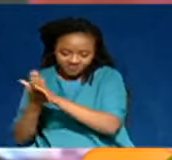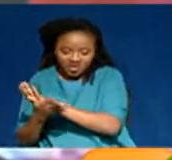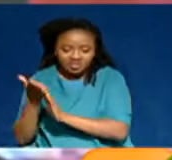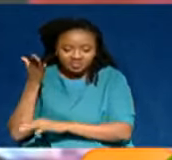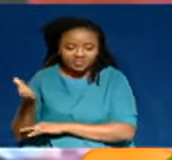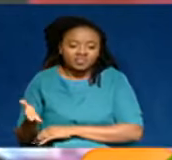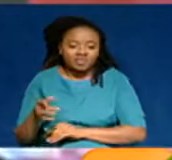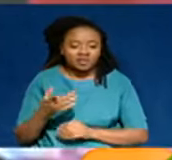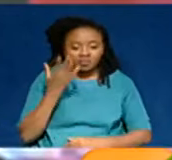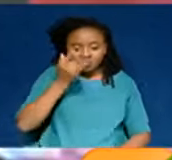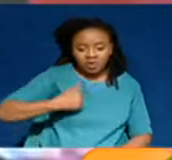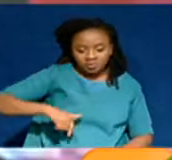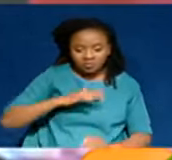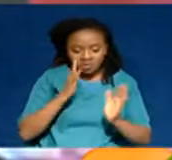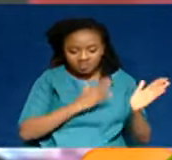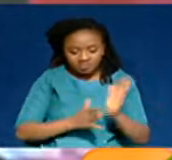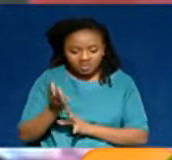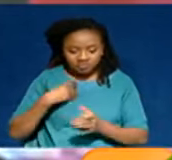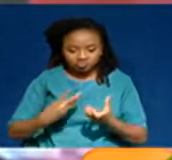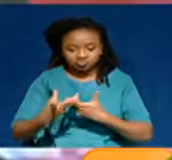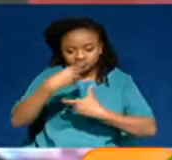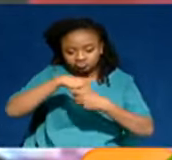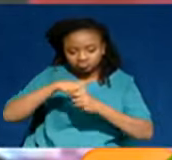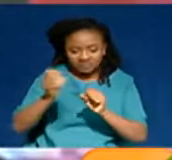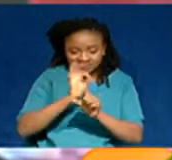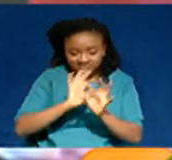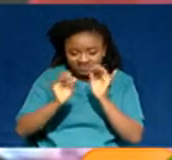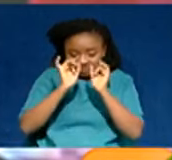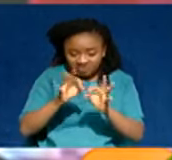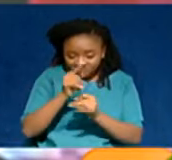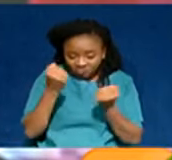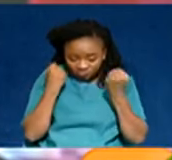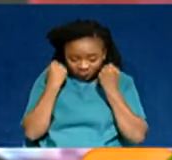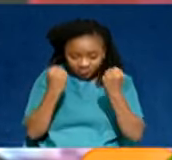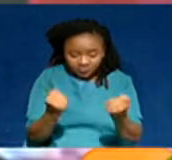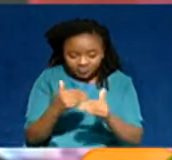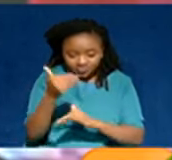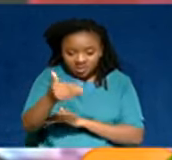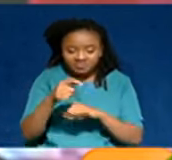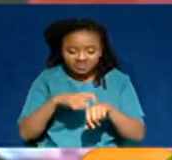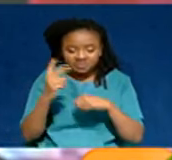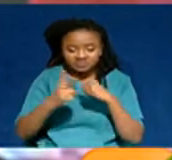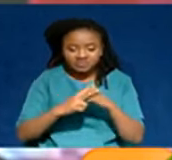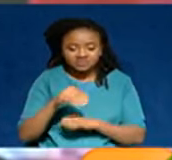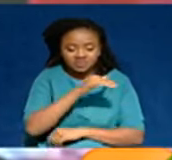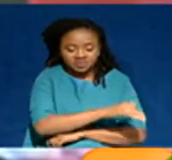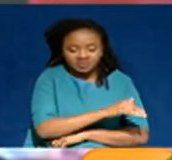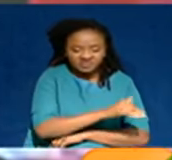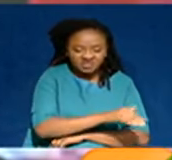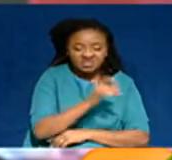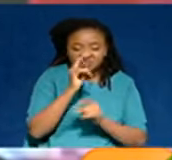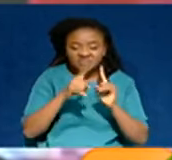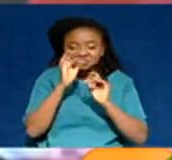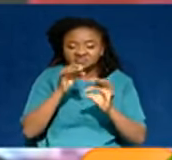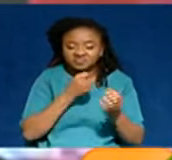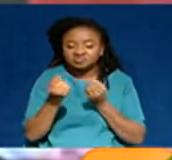it in the school vehicles. Yeah. If you drive after hour, if we have said you are going only to drive after 7 p.m. and you go beyond 7